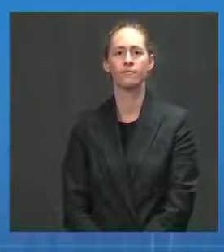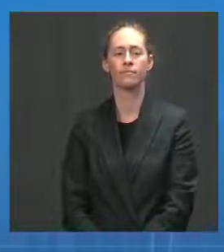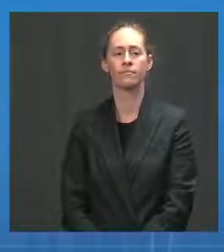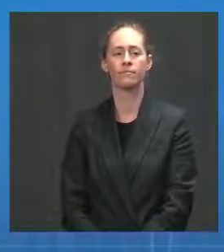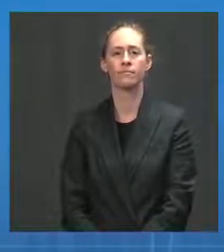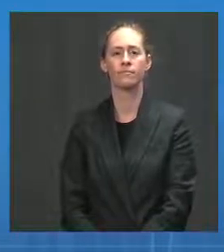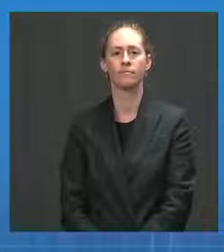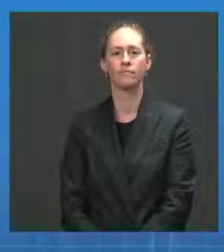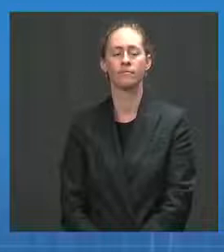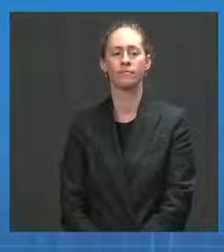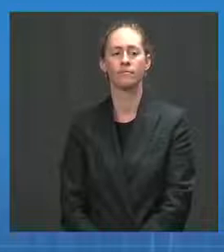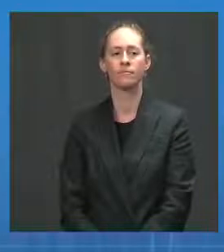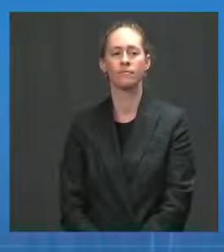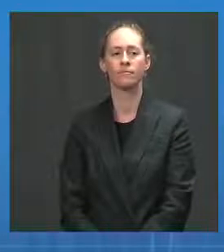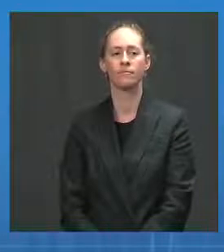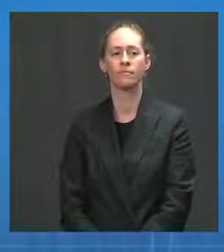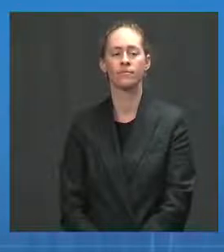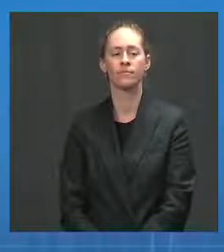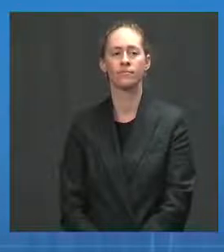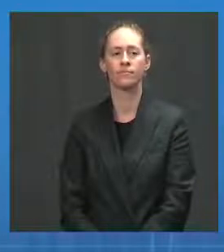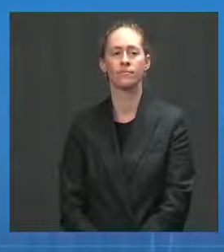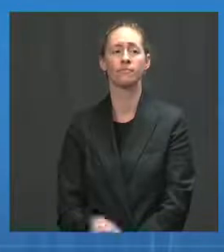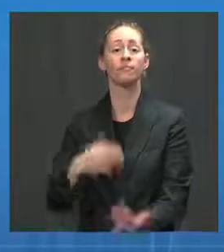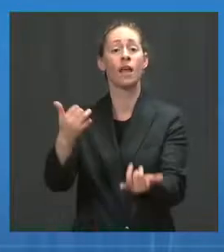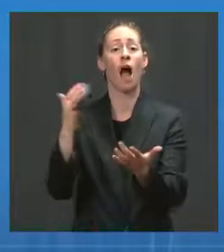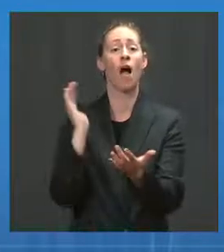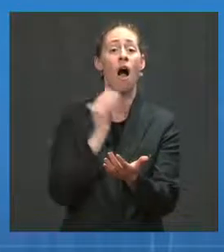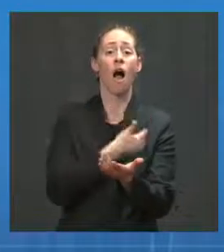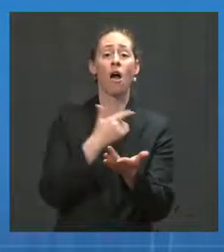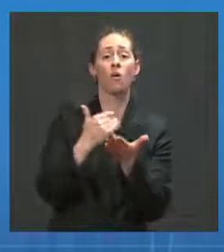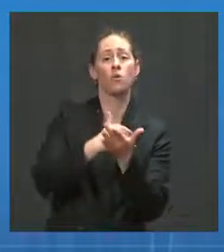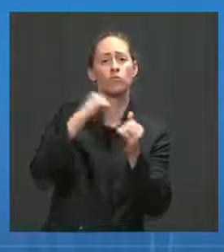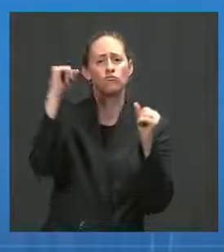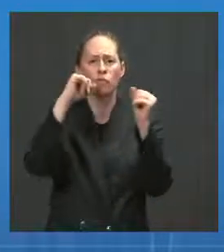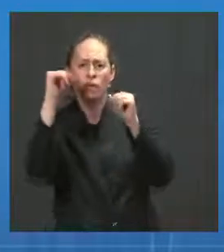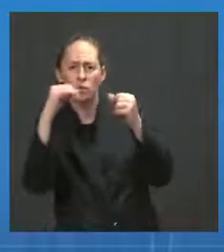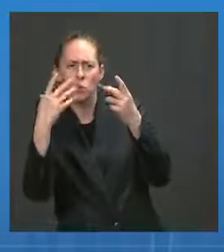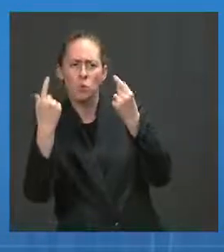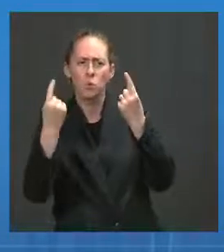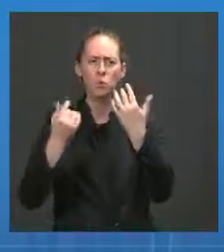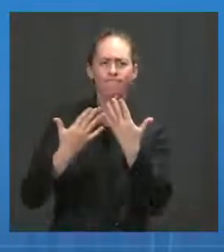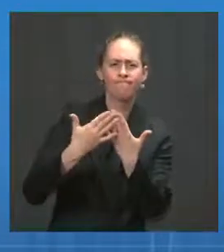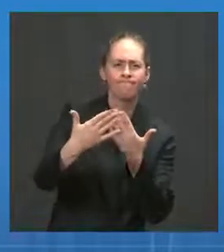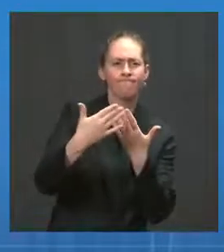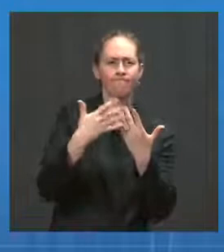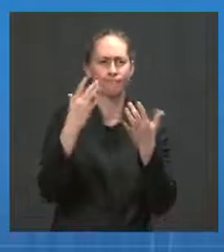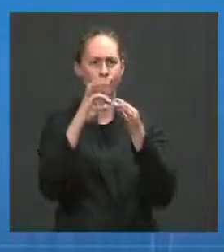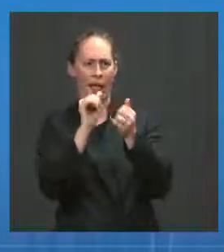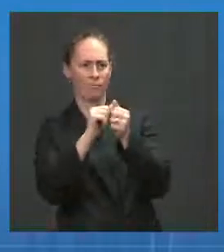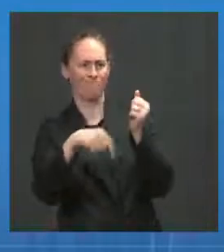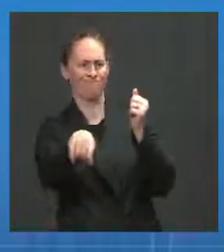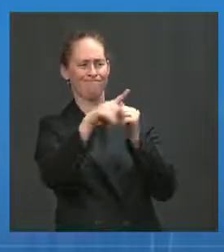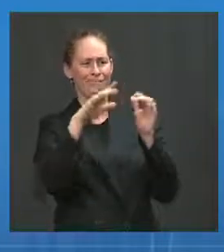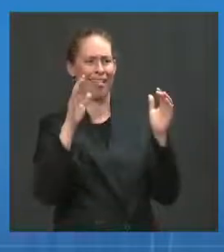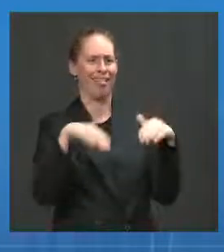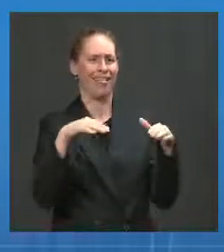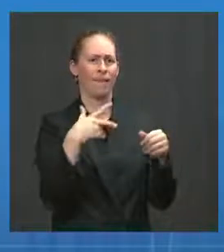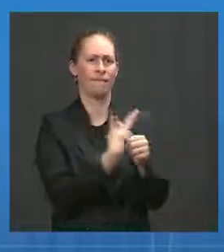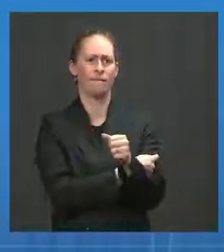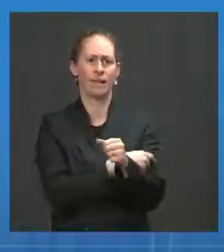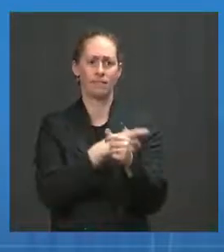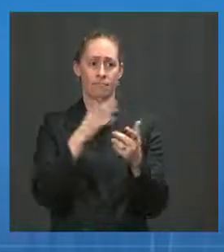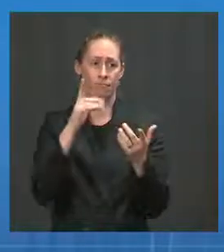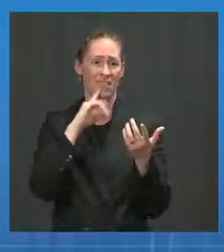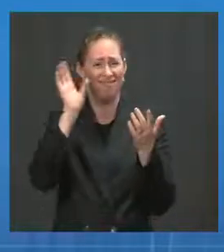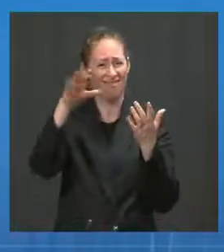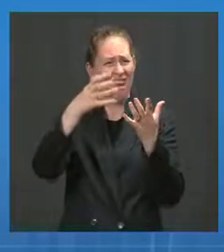This strategy, as we think going forward about how to get the rest of the country vaccinated, has got to involve everyone. Look, there's a lot government can do. There's a lot that we